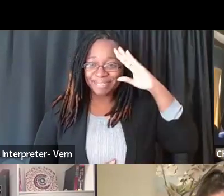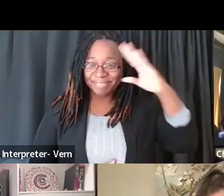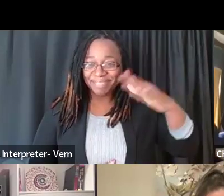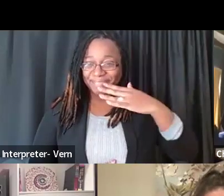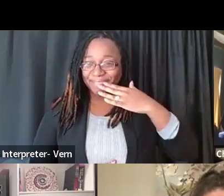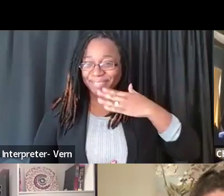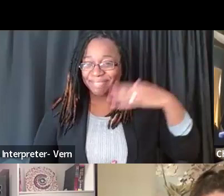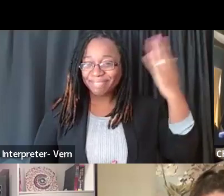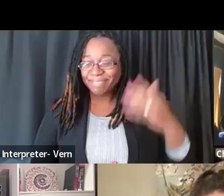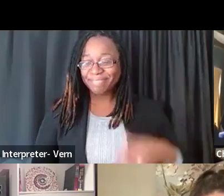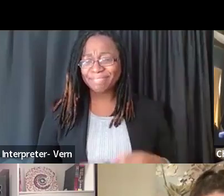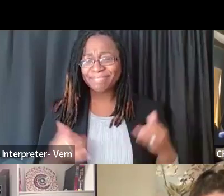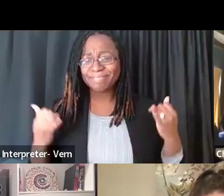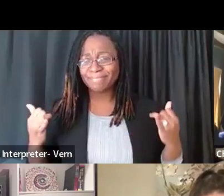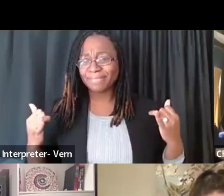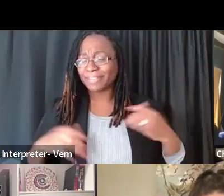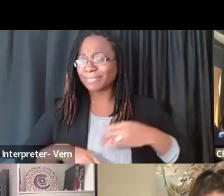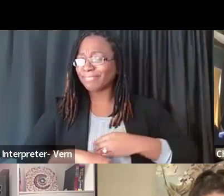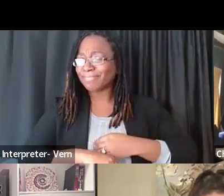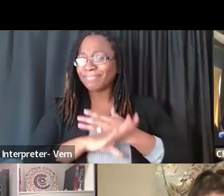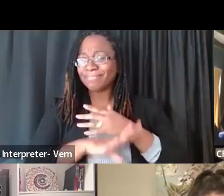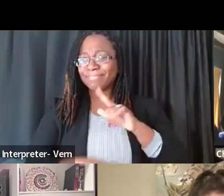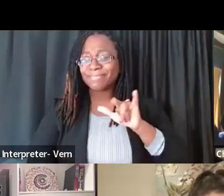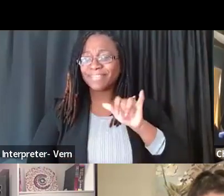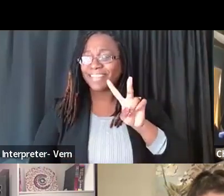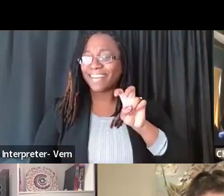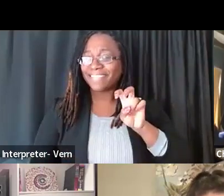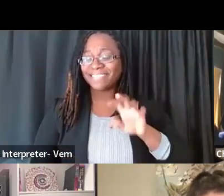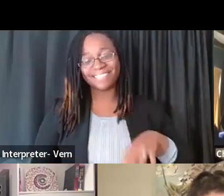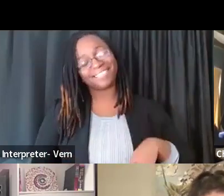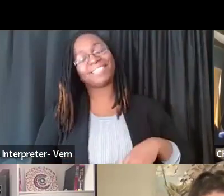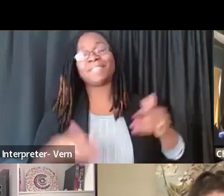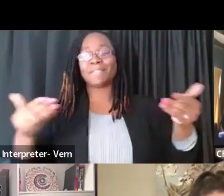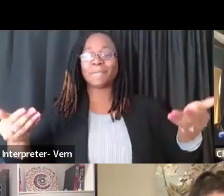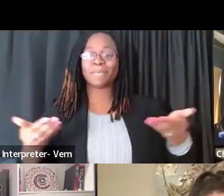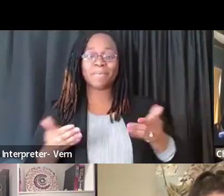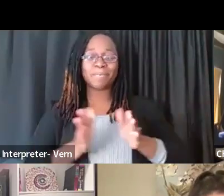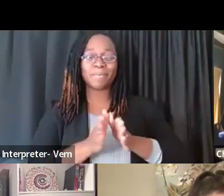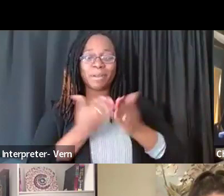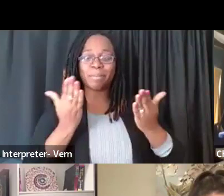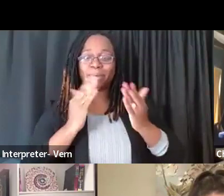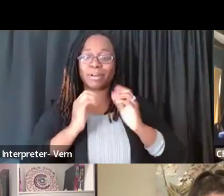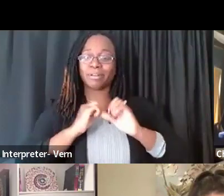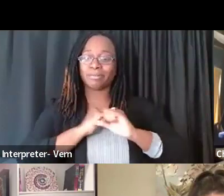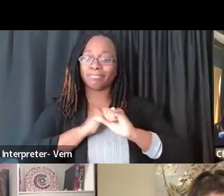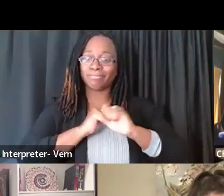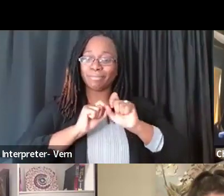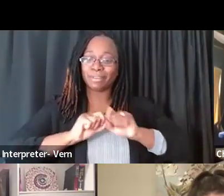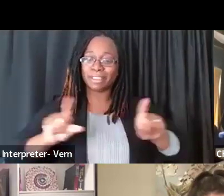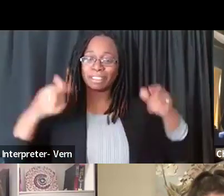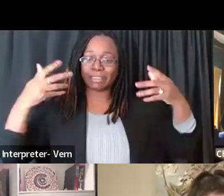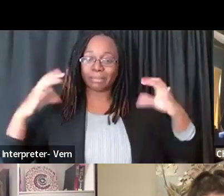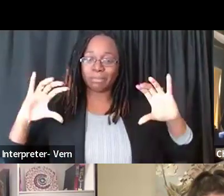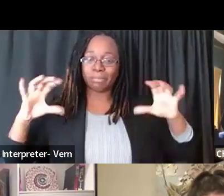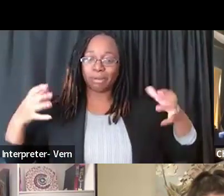Good morning, everyone. We are live. Welcome to the book release party, the virtual book release party number one for